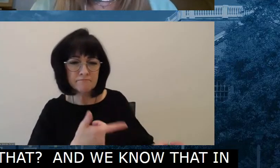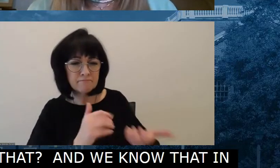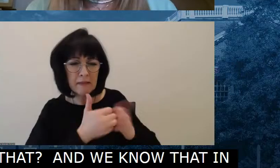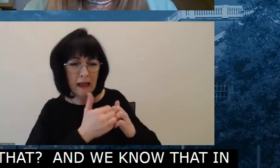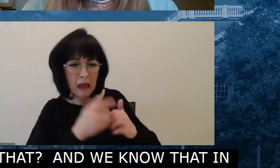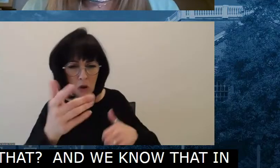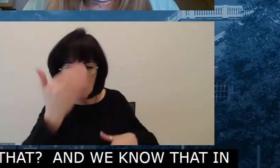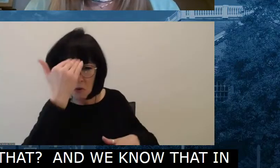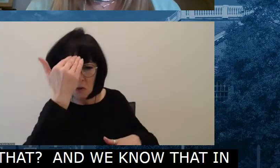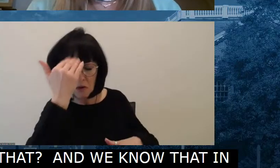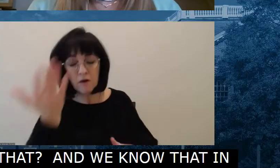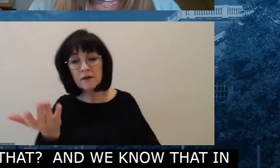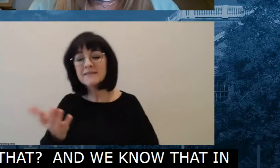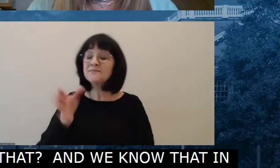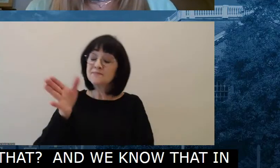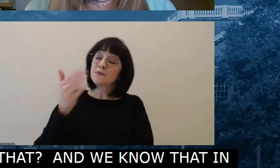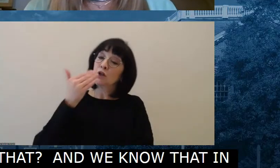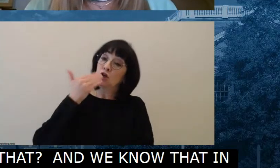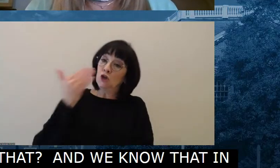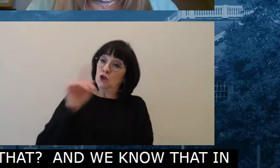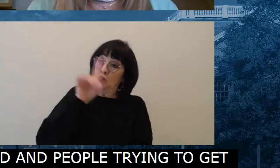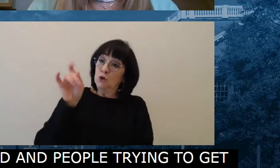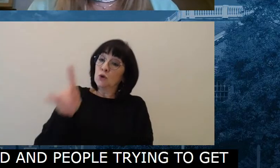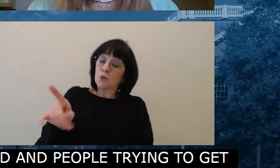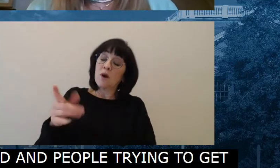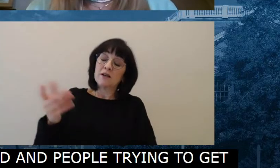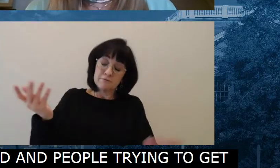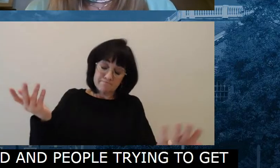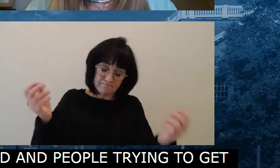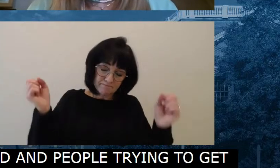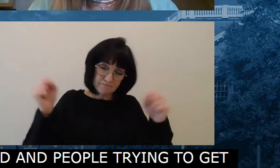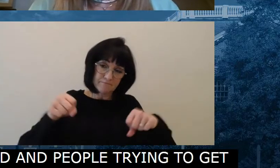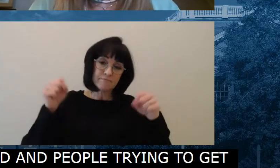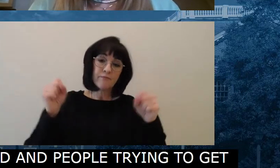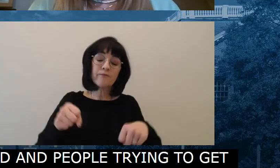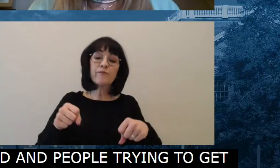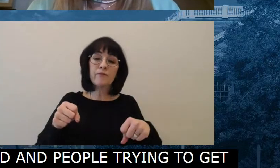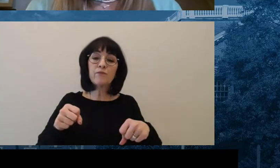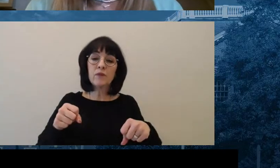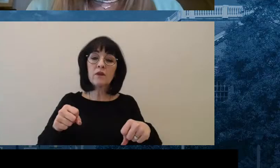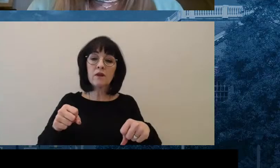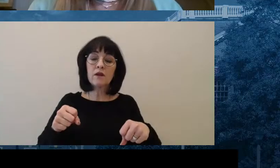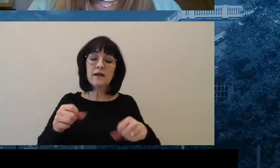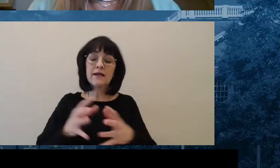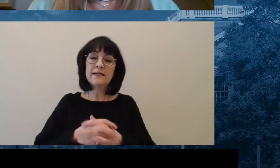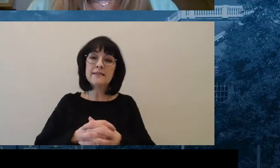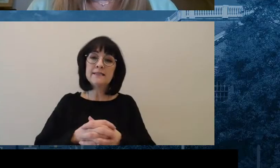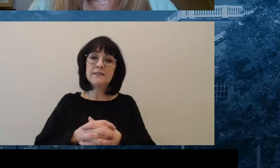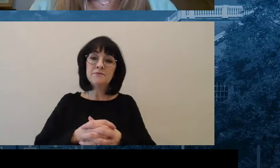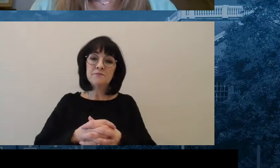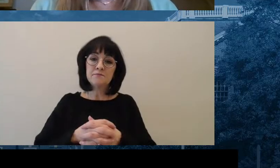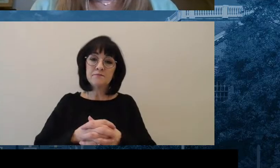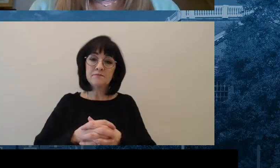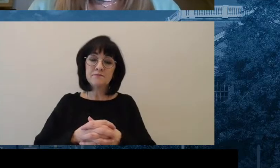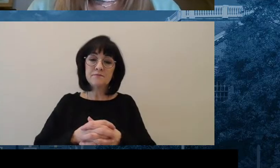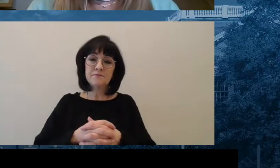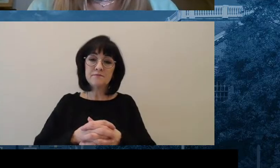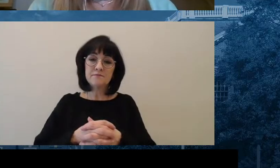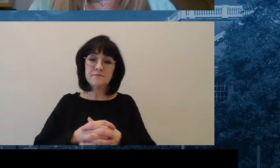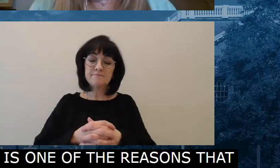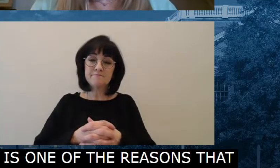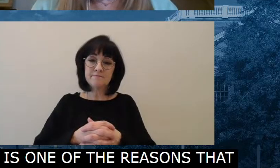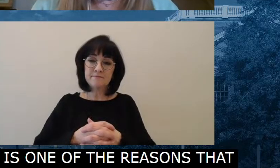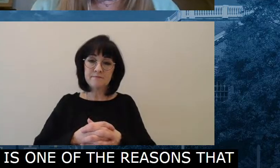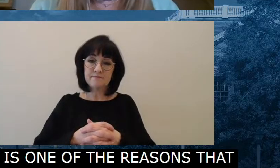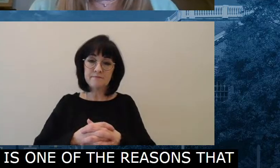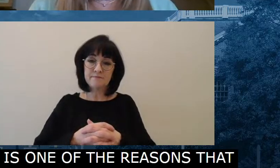is, one of the reasons we're taking the approach that we are as a state, where